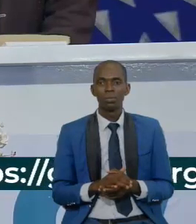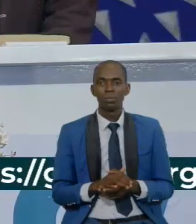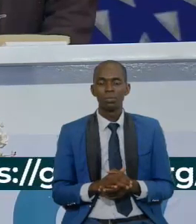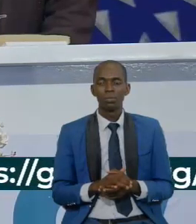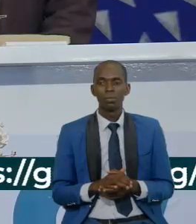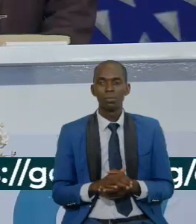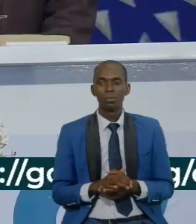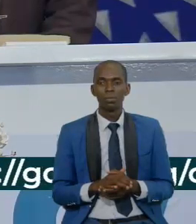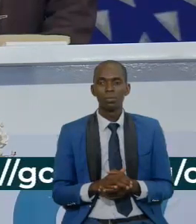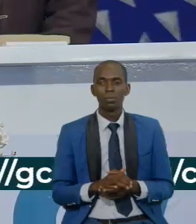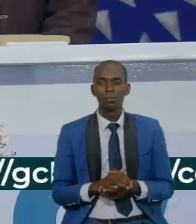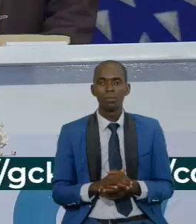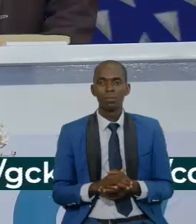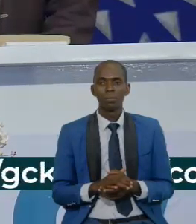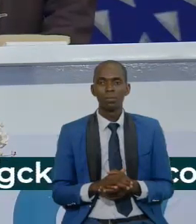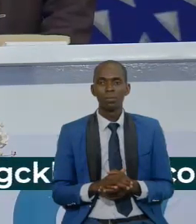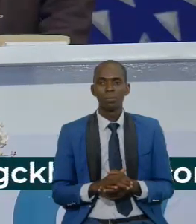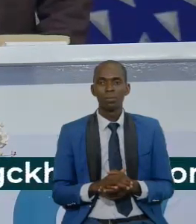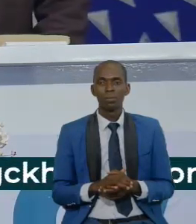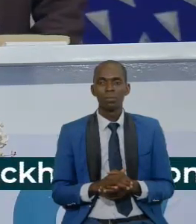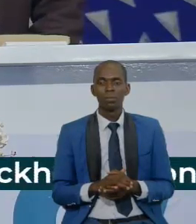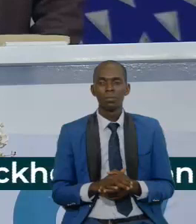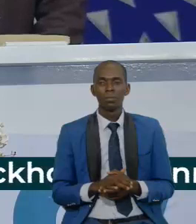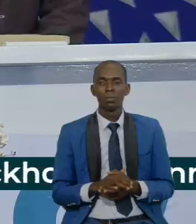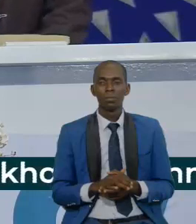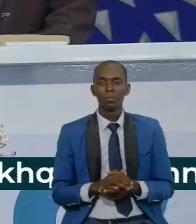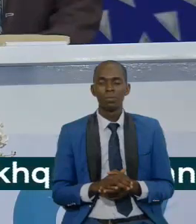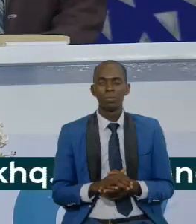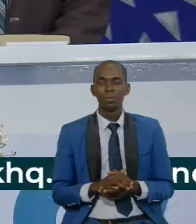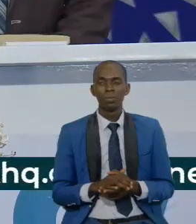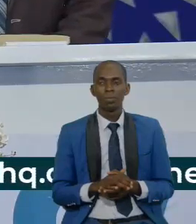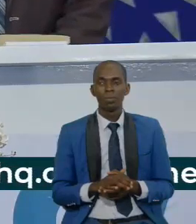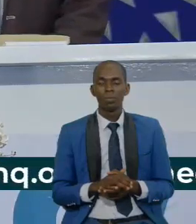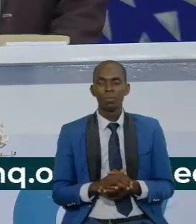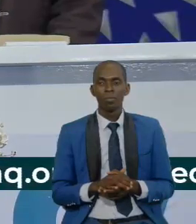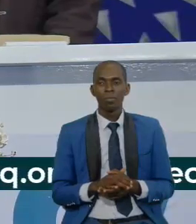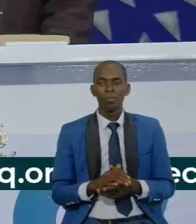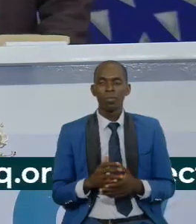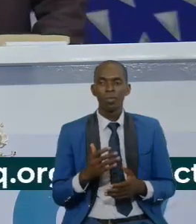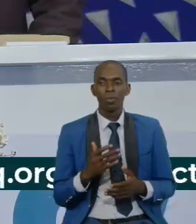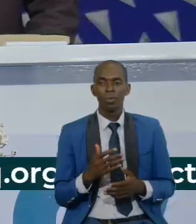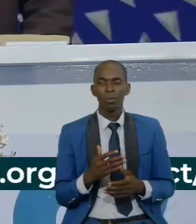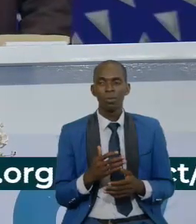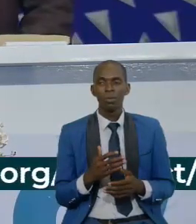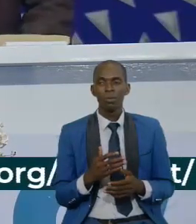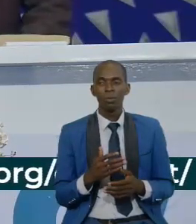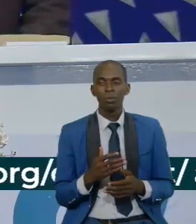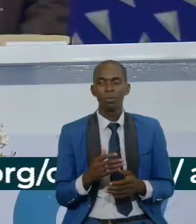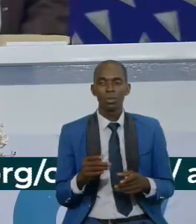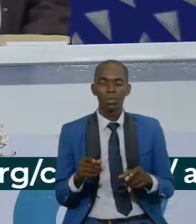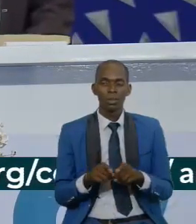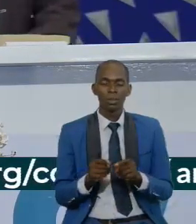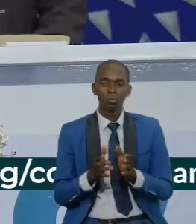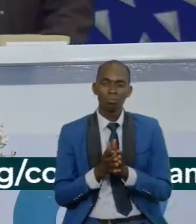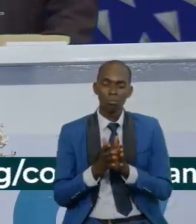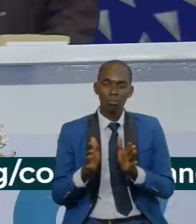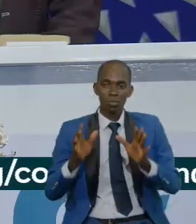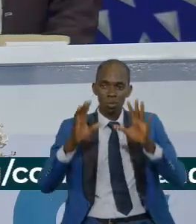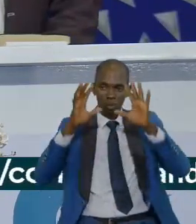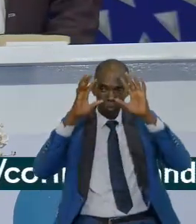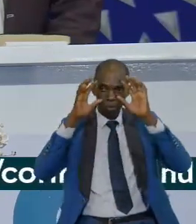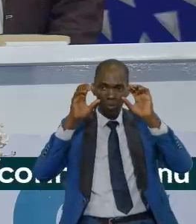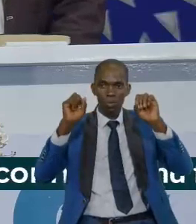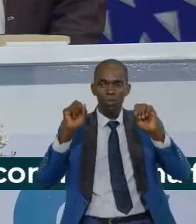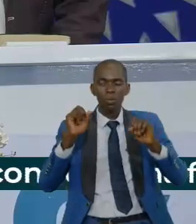vous y inviter. Where the GS, the general of general superintendent, have the desire